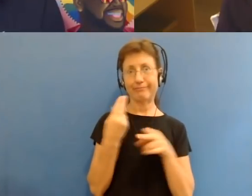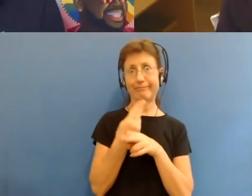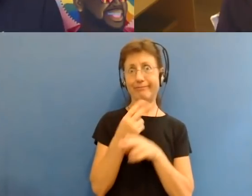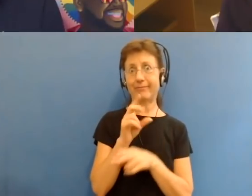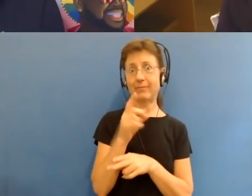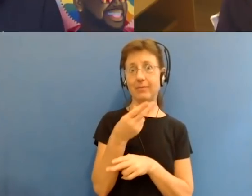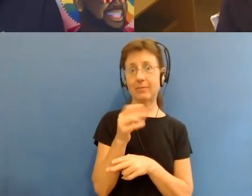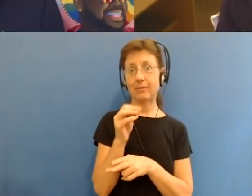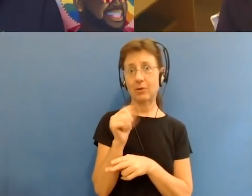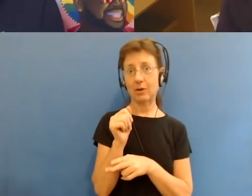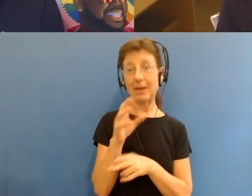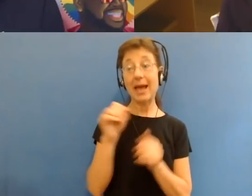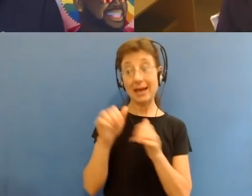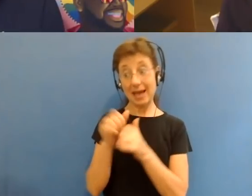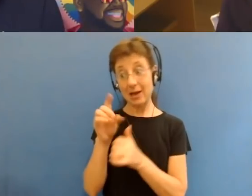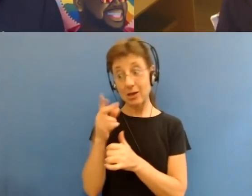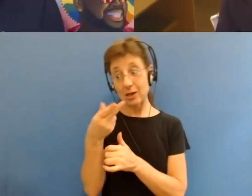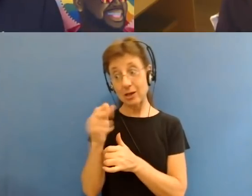is consuming me.